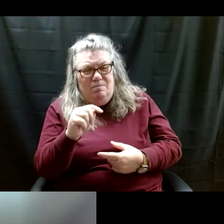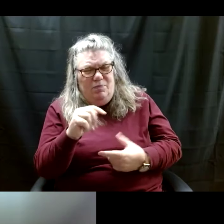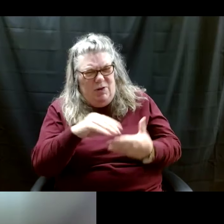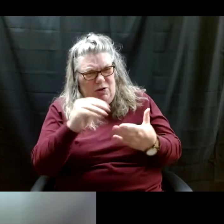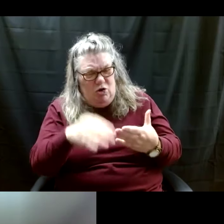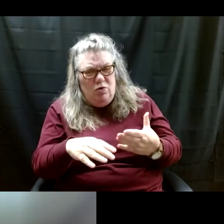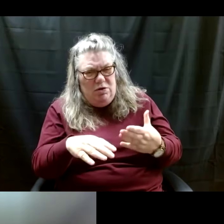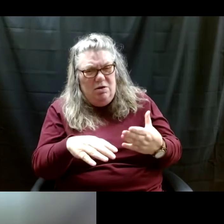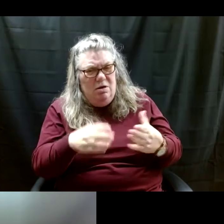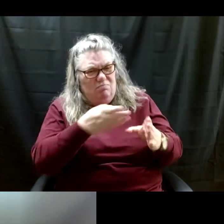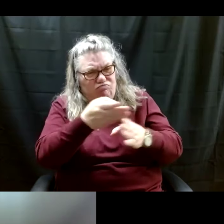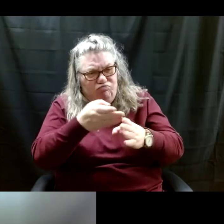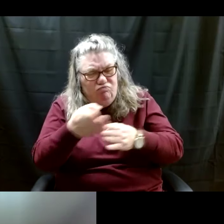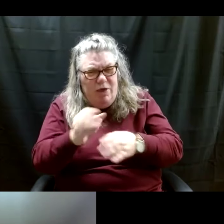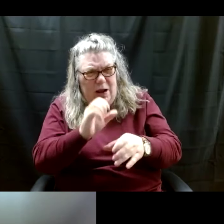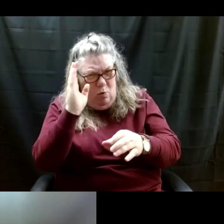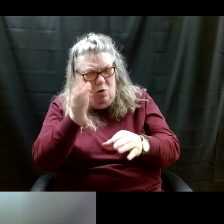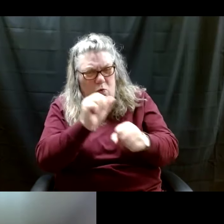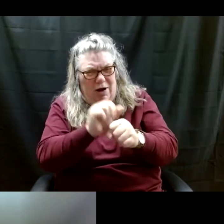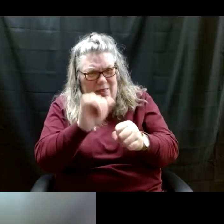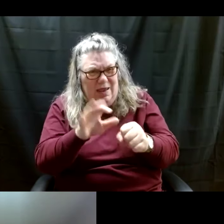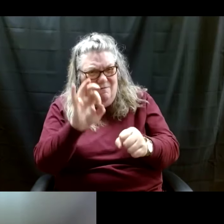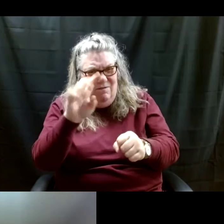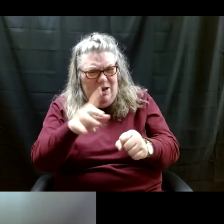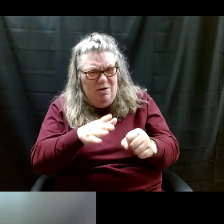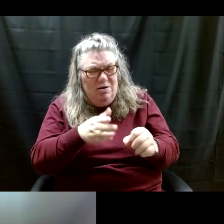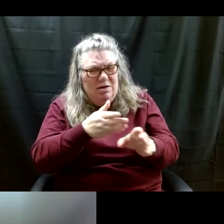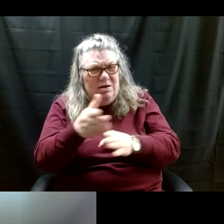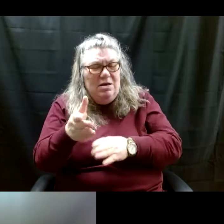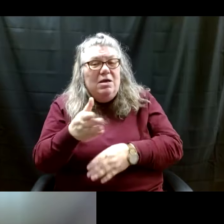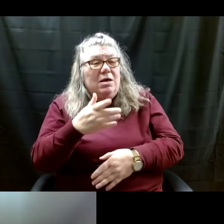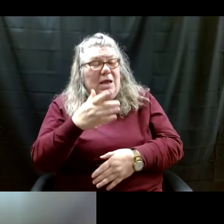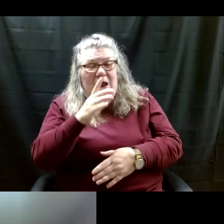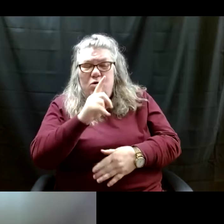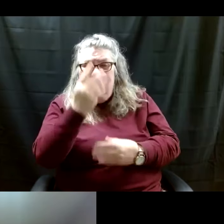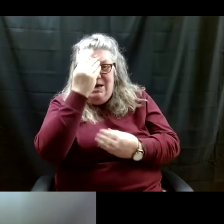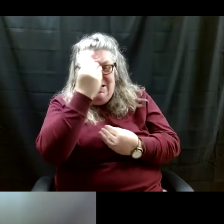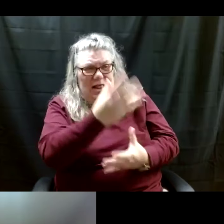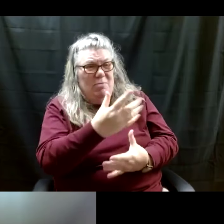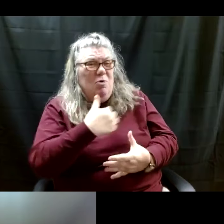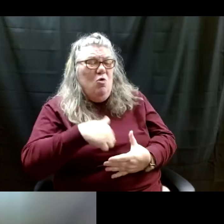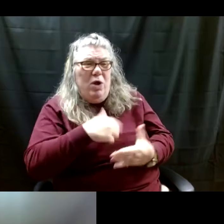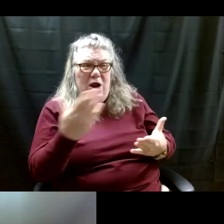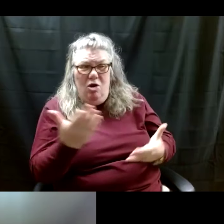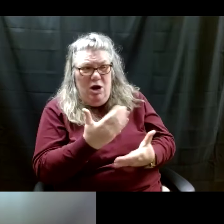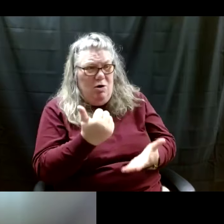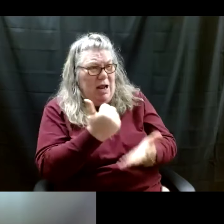students that are going to be working in that field, and really getting our services out there that we are here to help you. It's